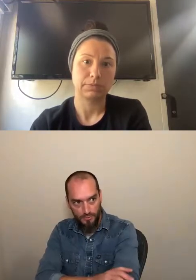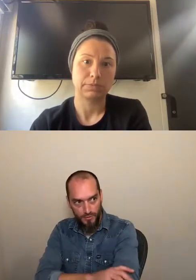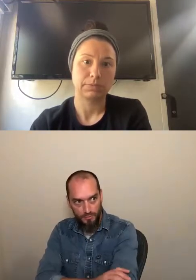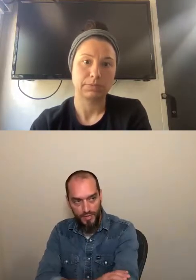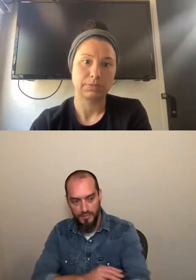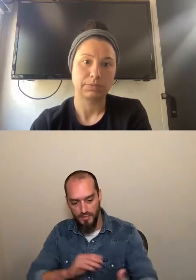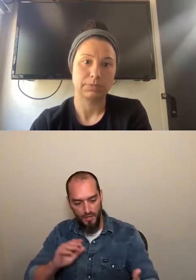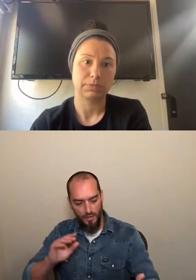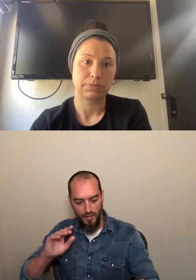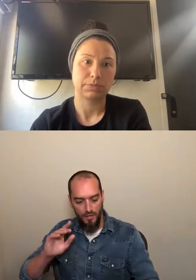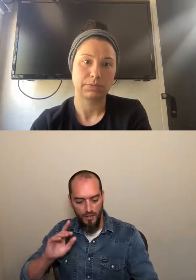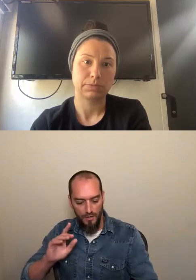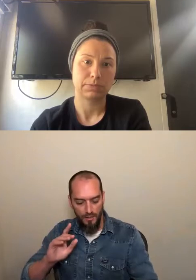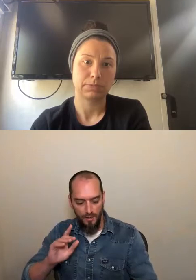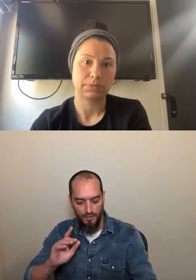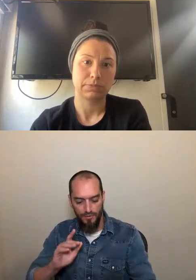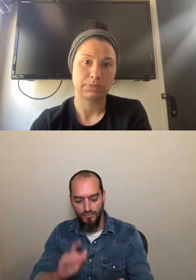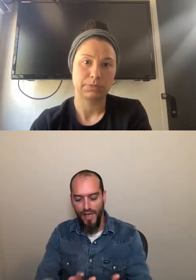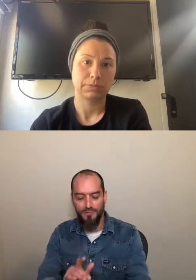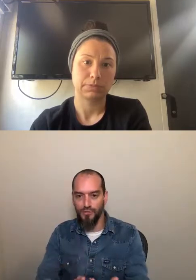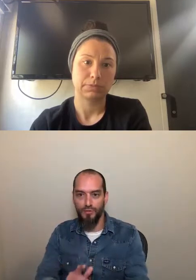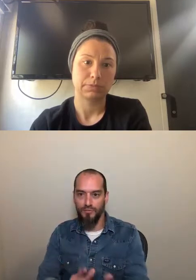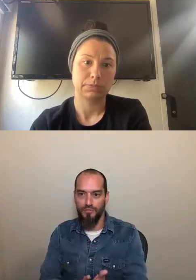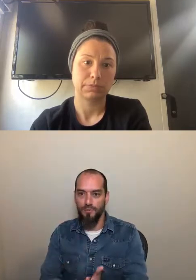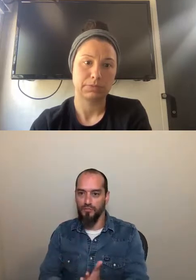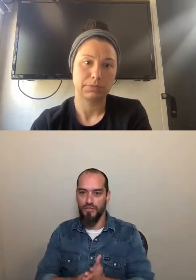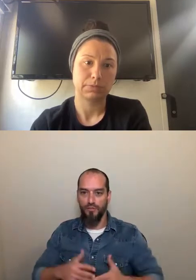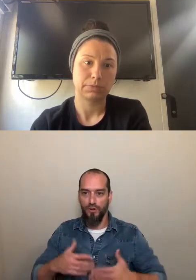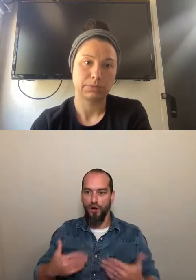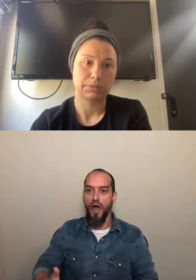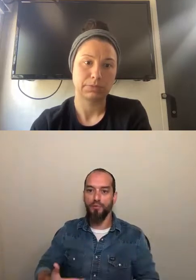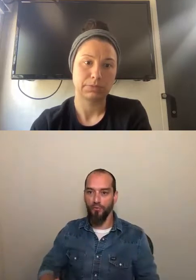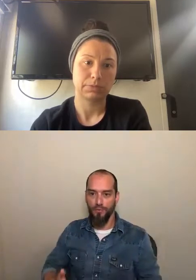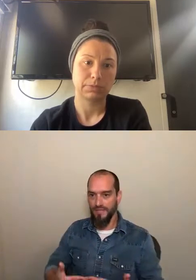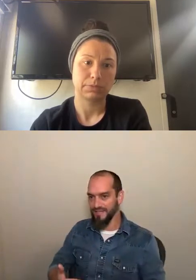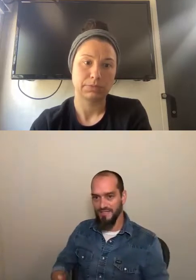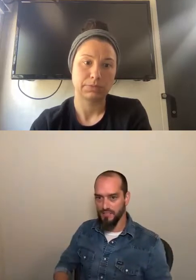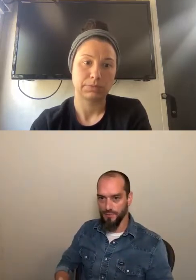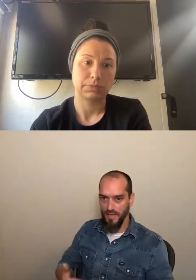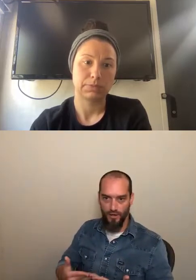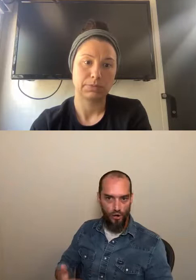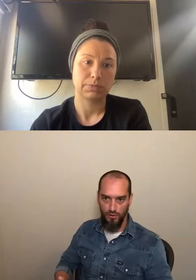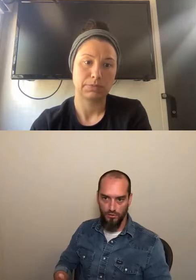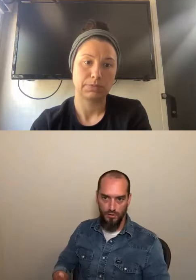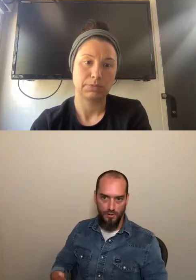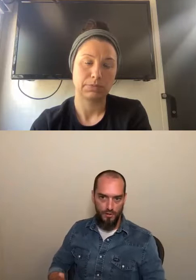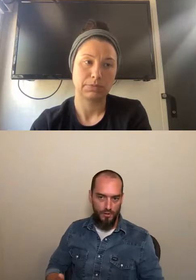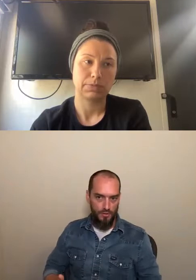comes from a good place. The vast majority of inspectors out there are not performing an assessment at